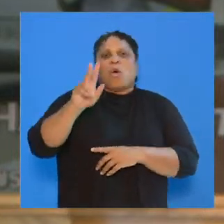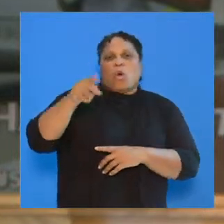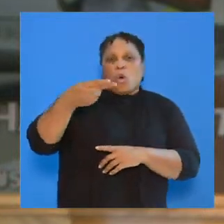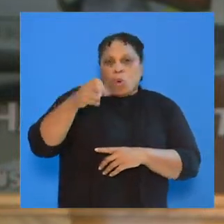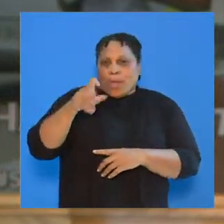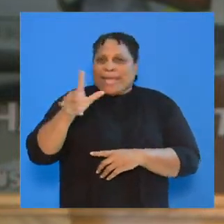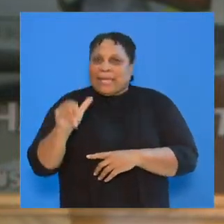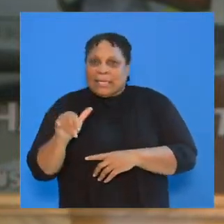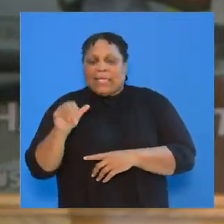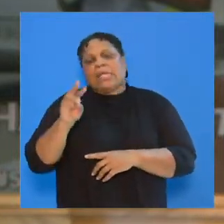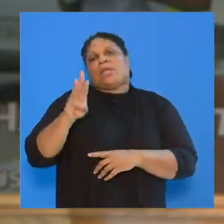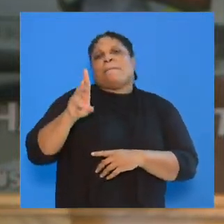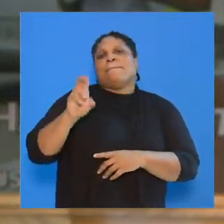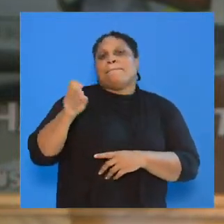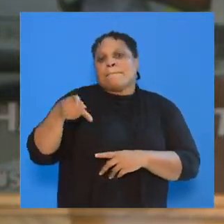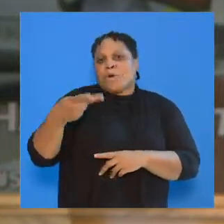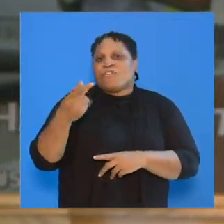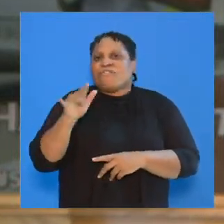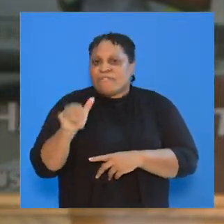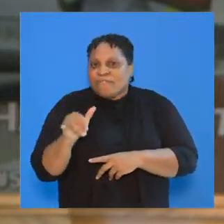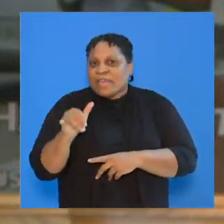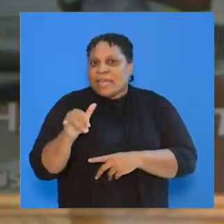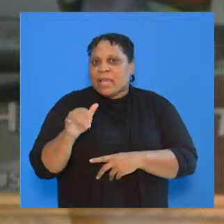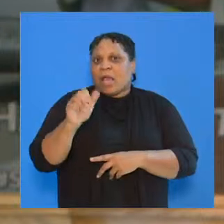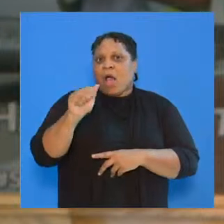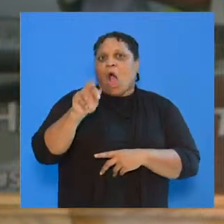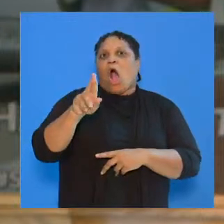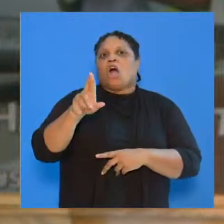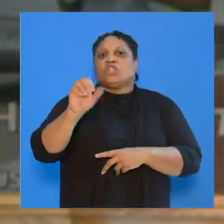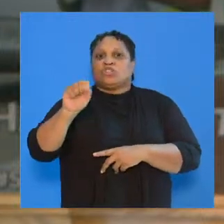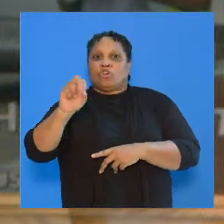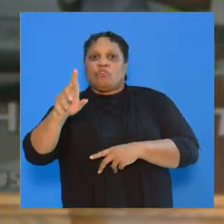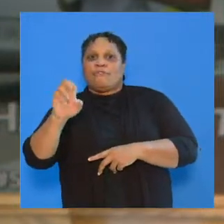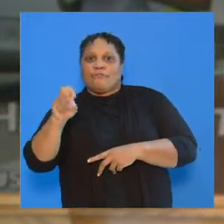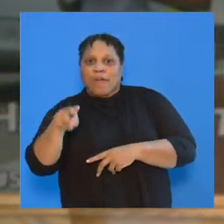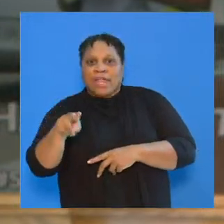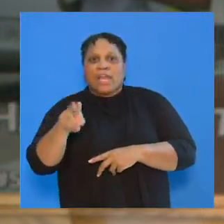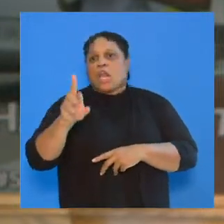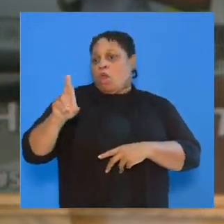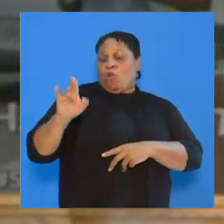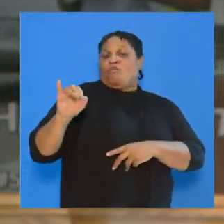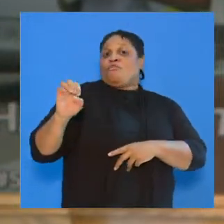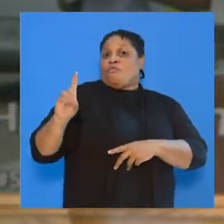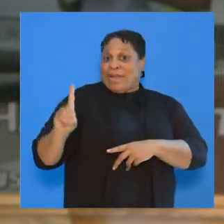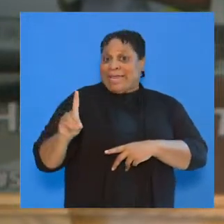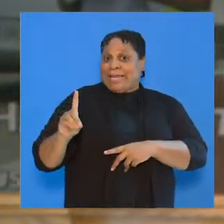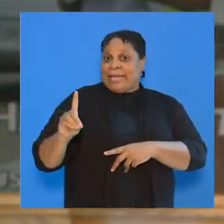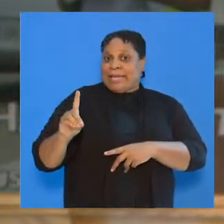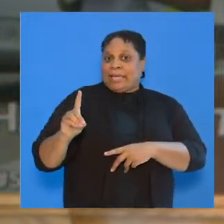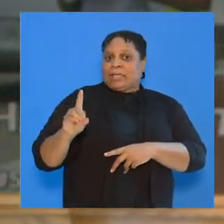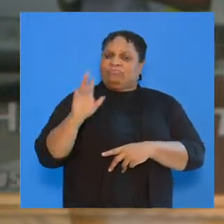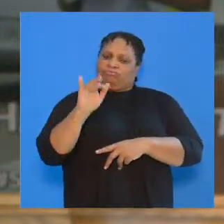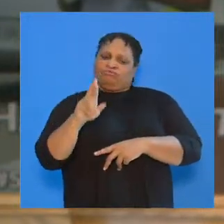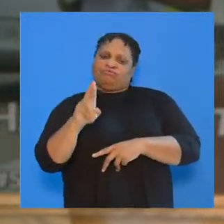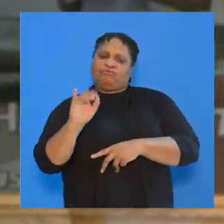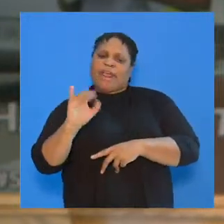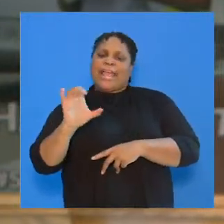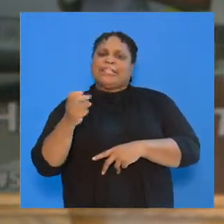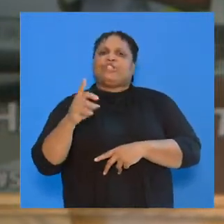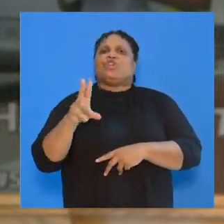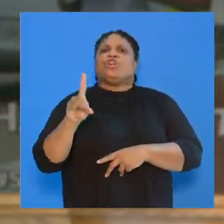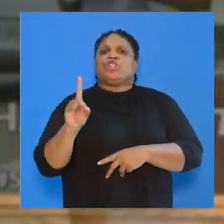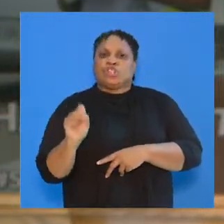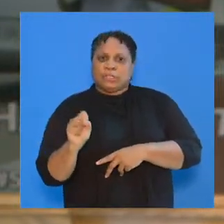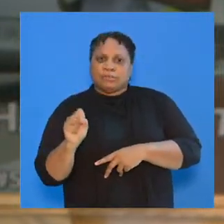Laura Murphy, Dr. Emne Asaram, Dr. Hamish Reed, Dr. Constance Richards, Dr.